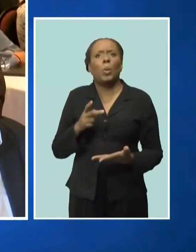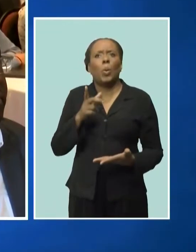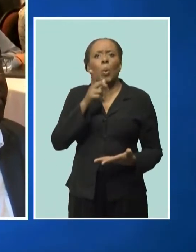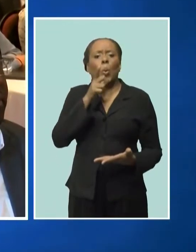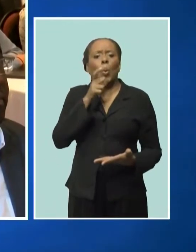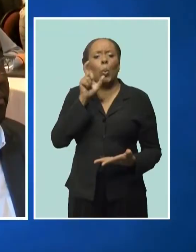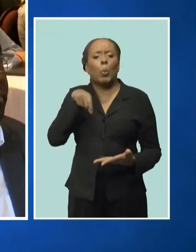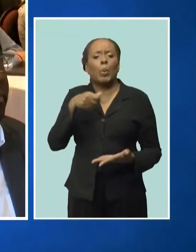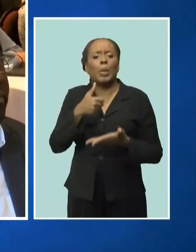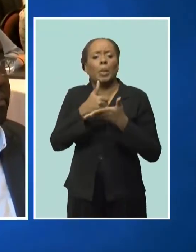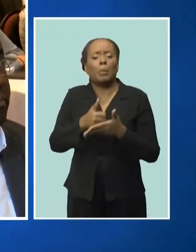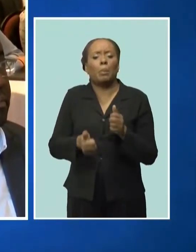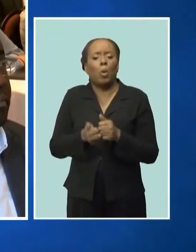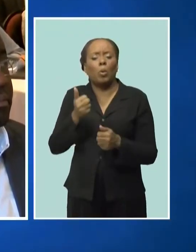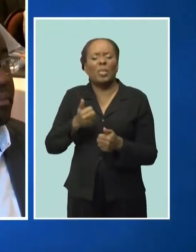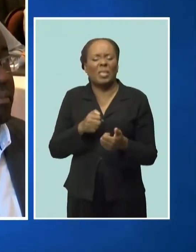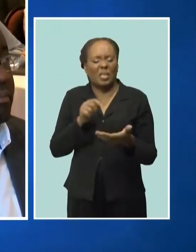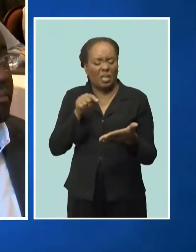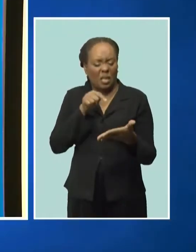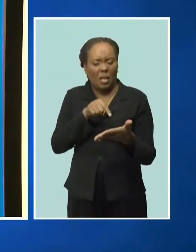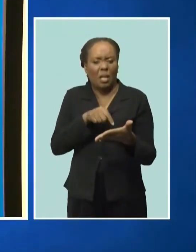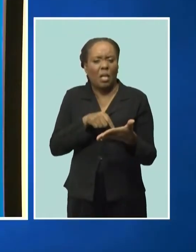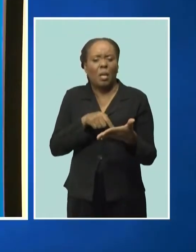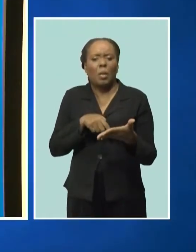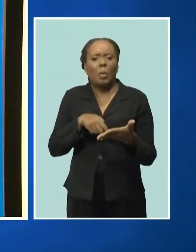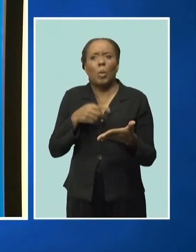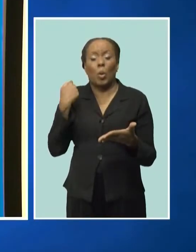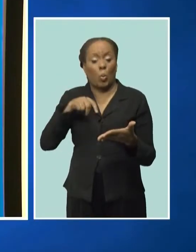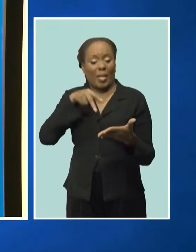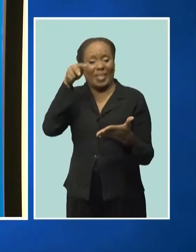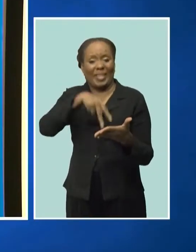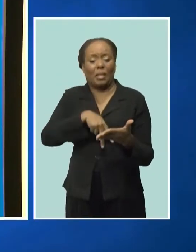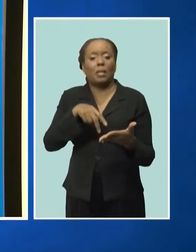an ex-ante approach, are able to